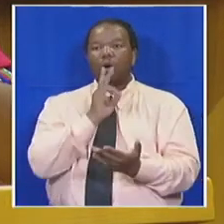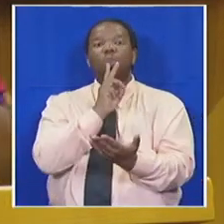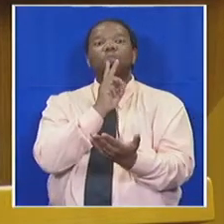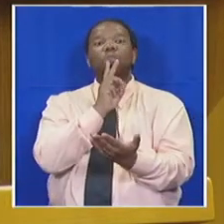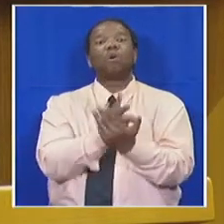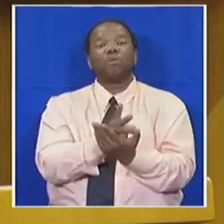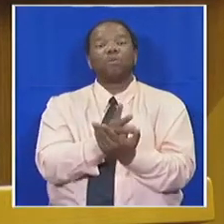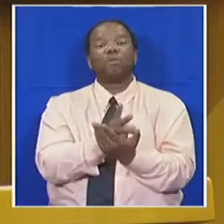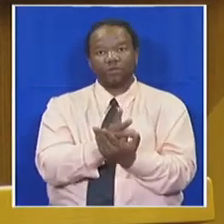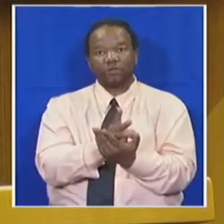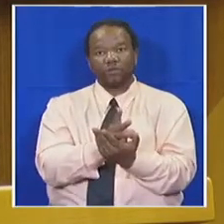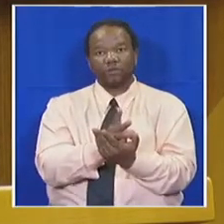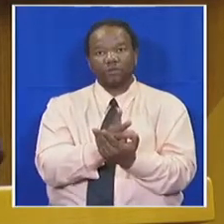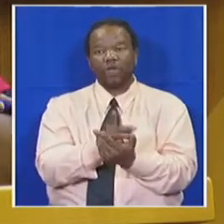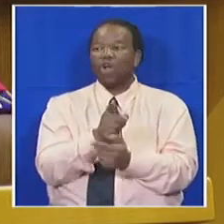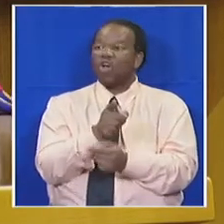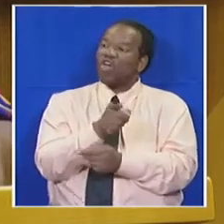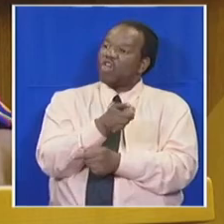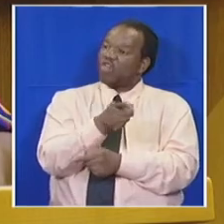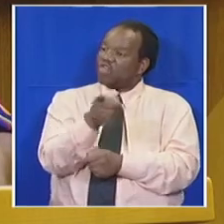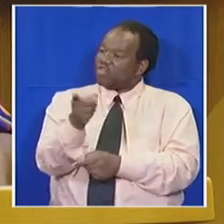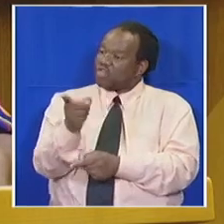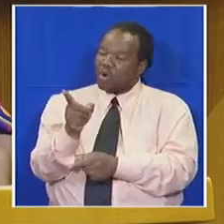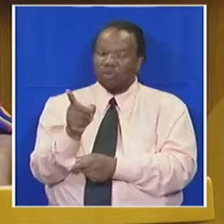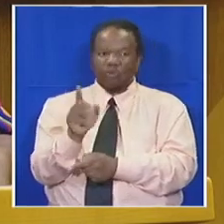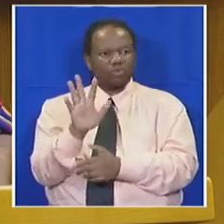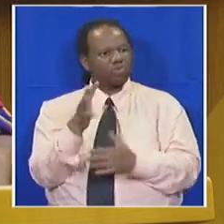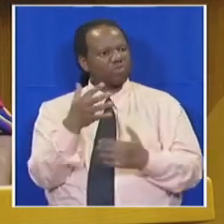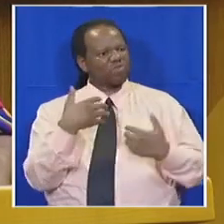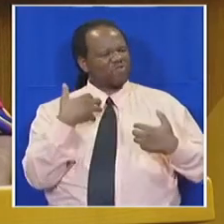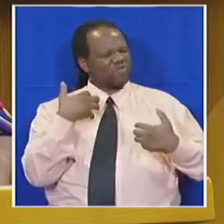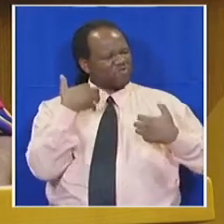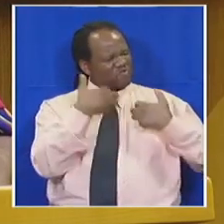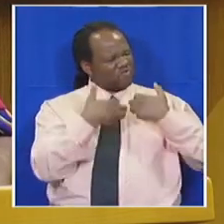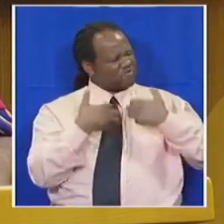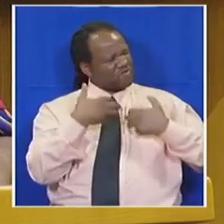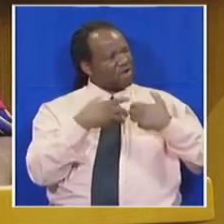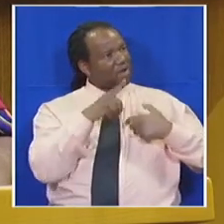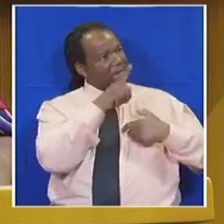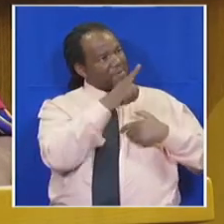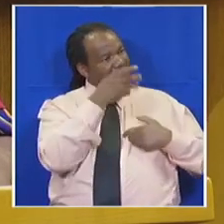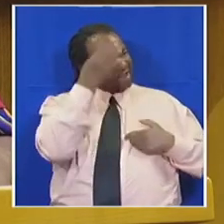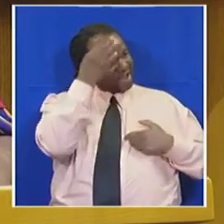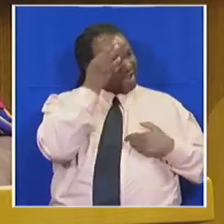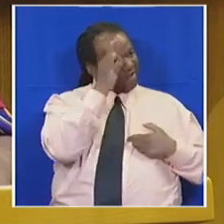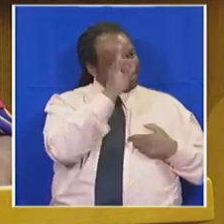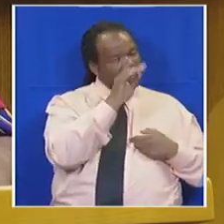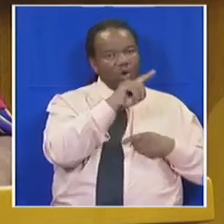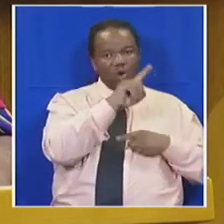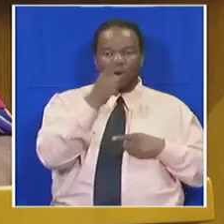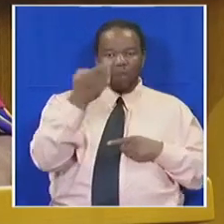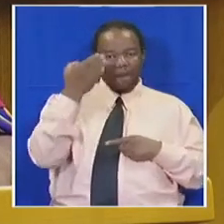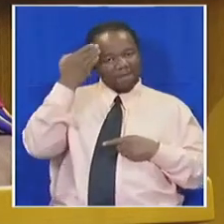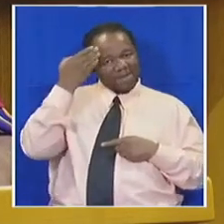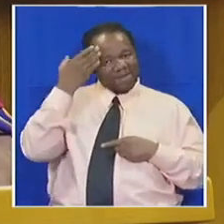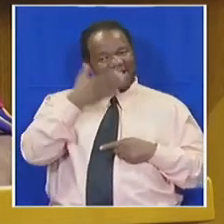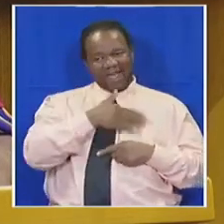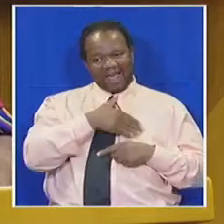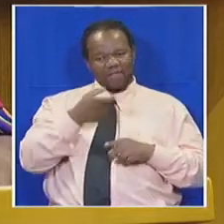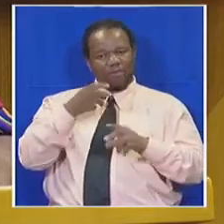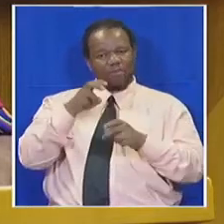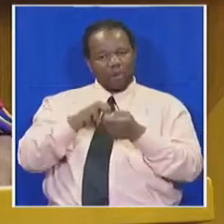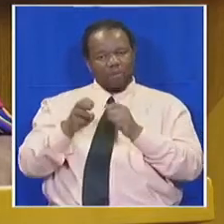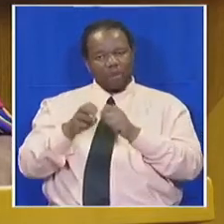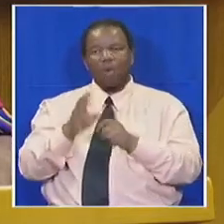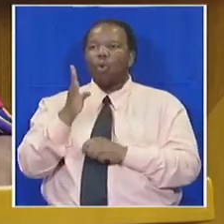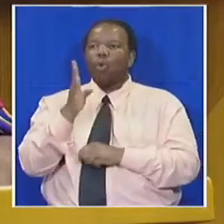frustrated by government inaction in dealing comprehensively with mental health challenges that we will hold